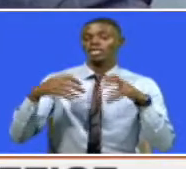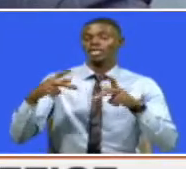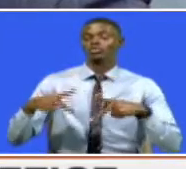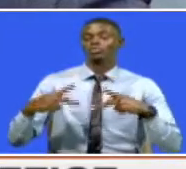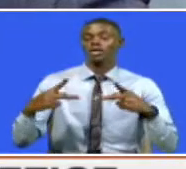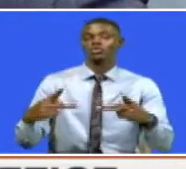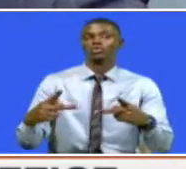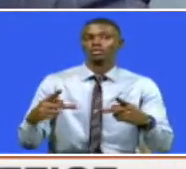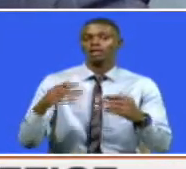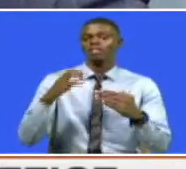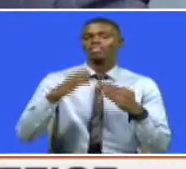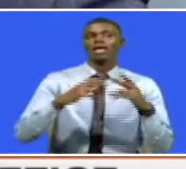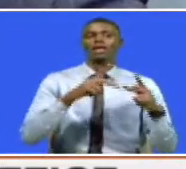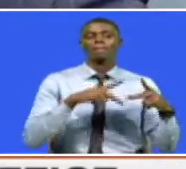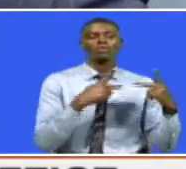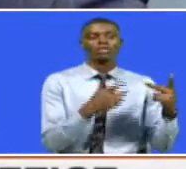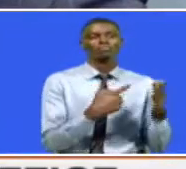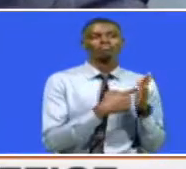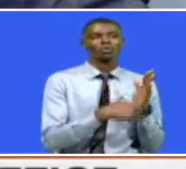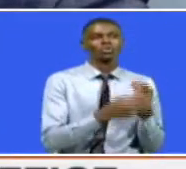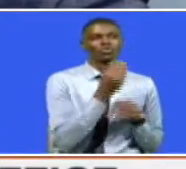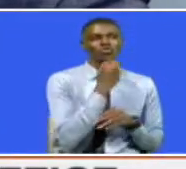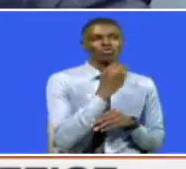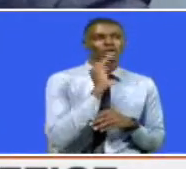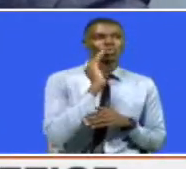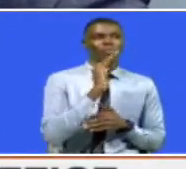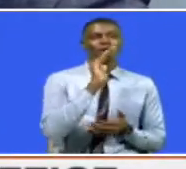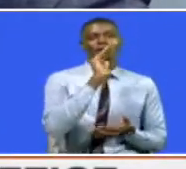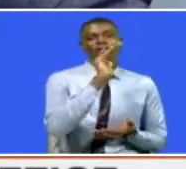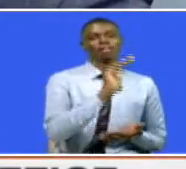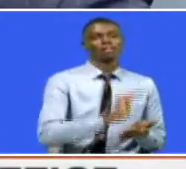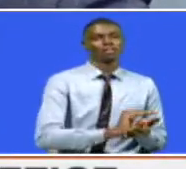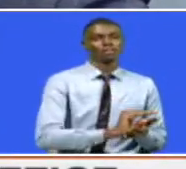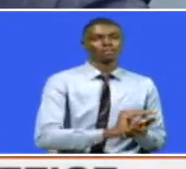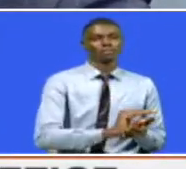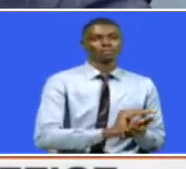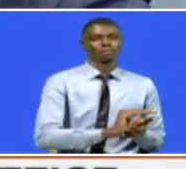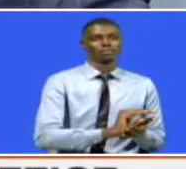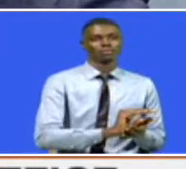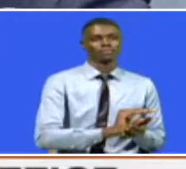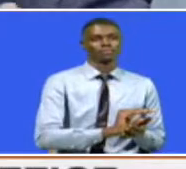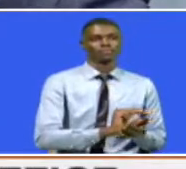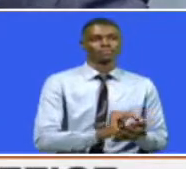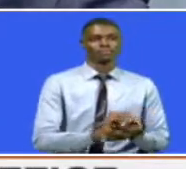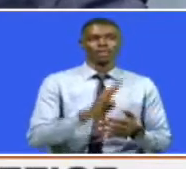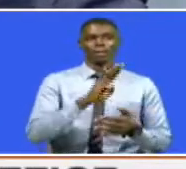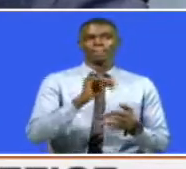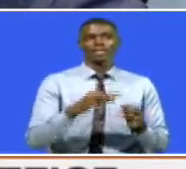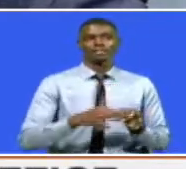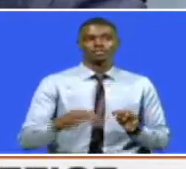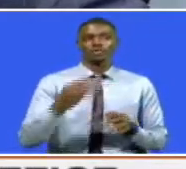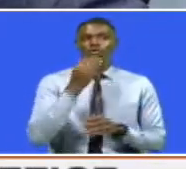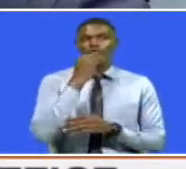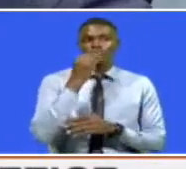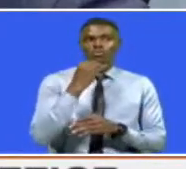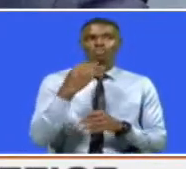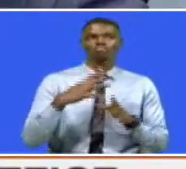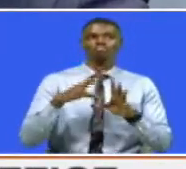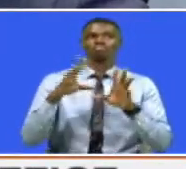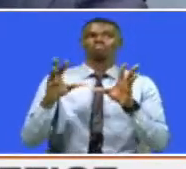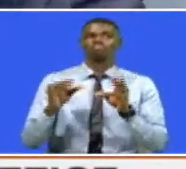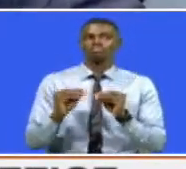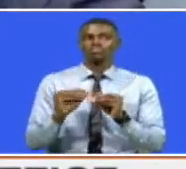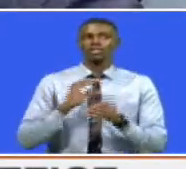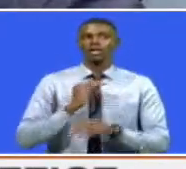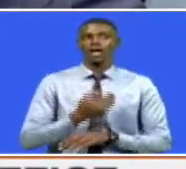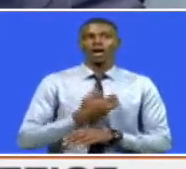production, the end product, which is the cost of food, will go drastically down. And by extension, because food constitutes a substantial proportion